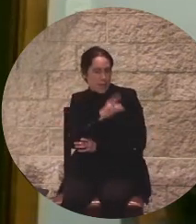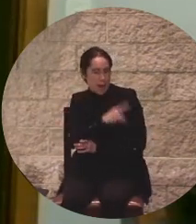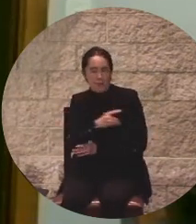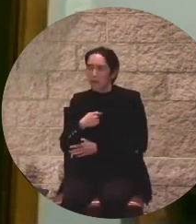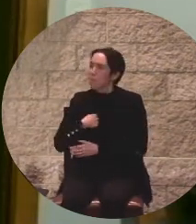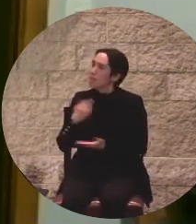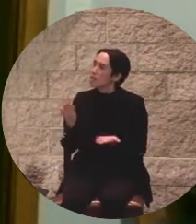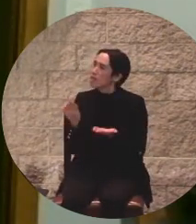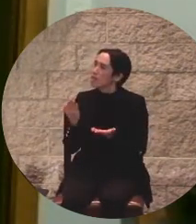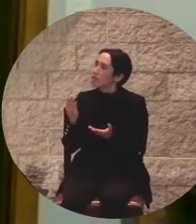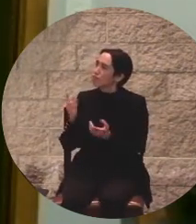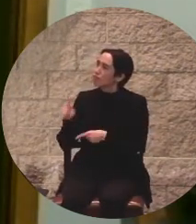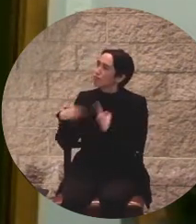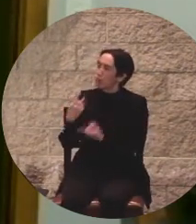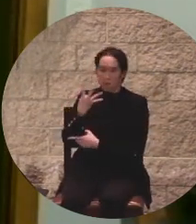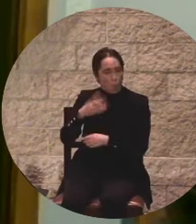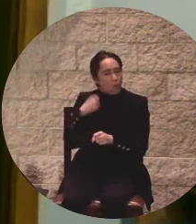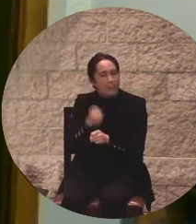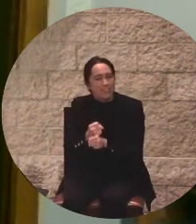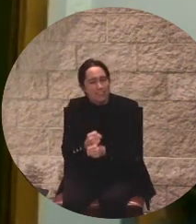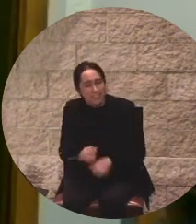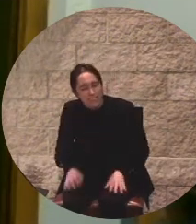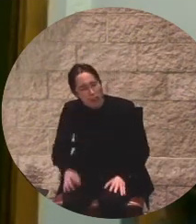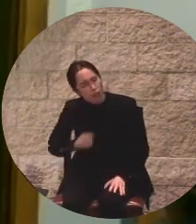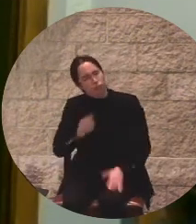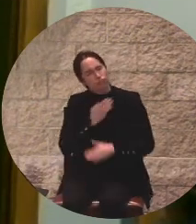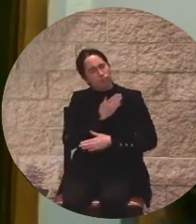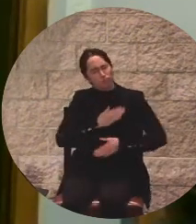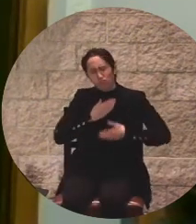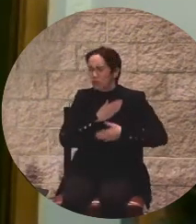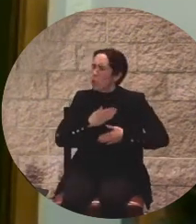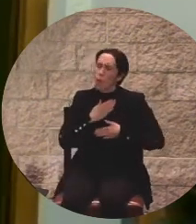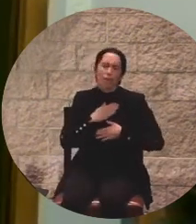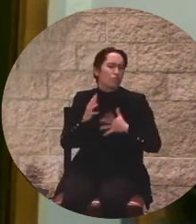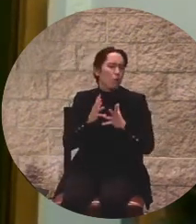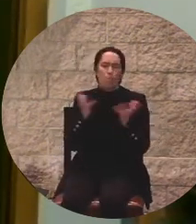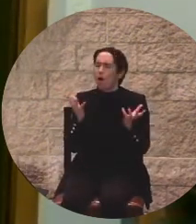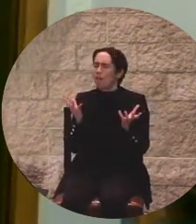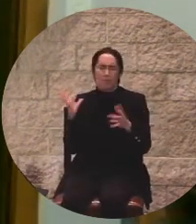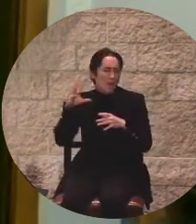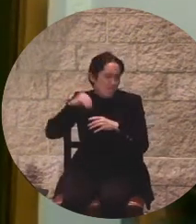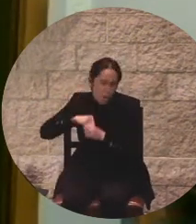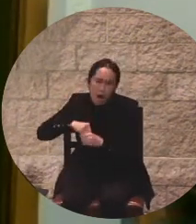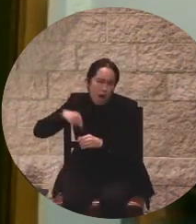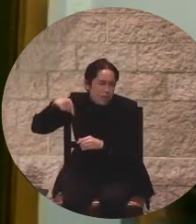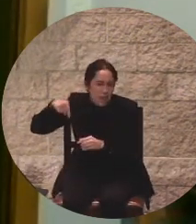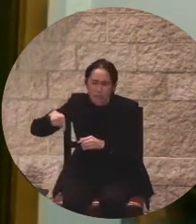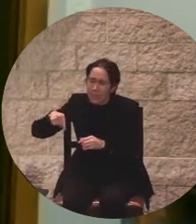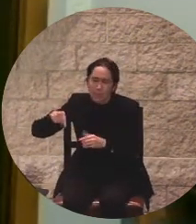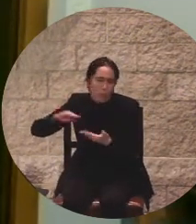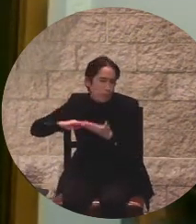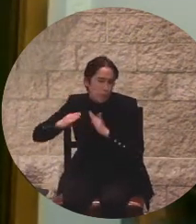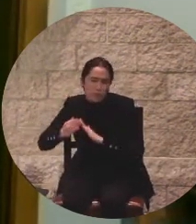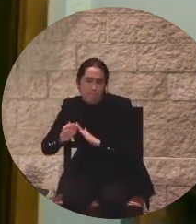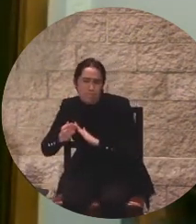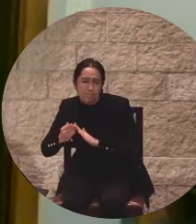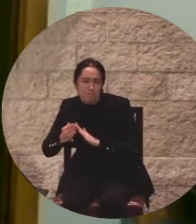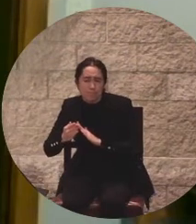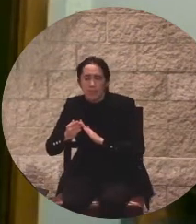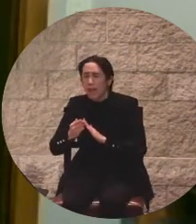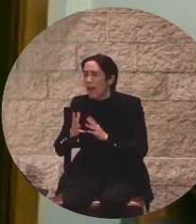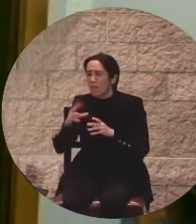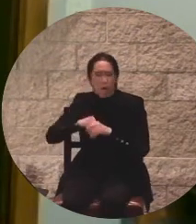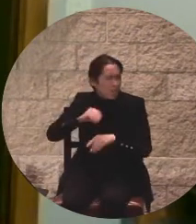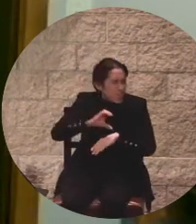Minneapolis close to 4 years now. I enjoy so much being a part of this congregation, part of this